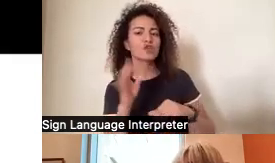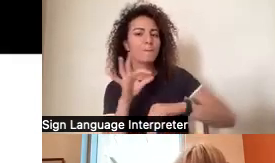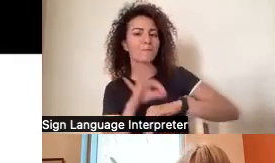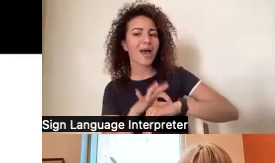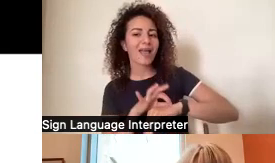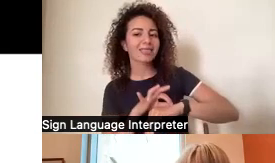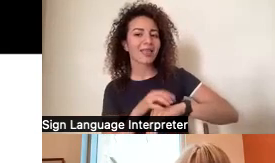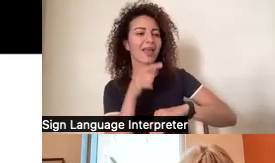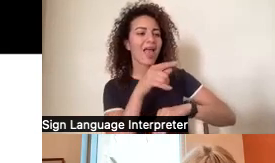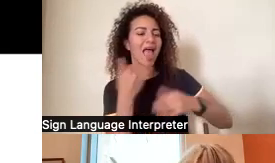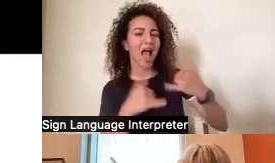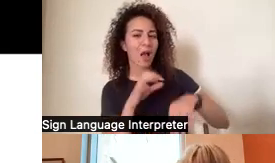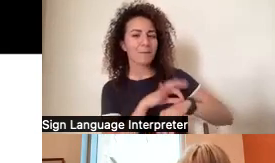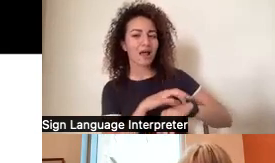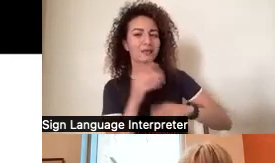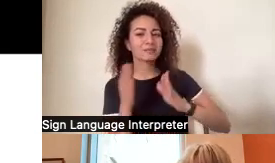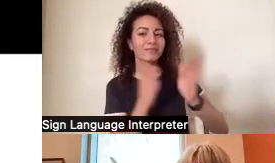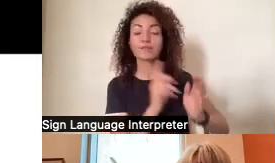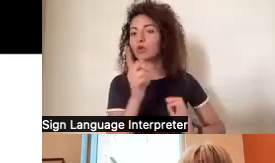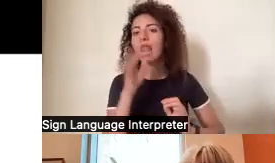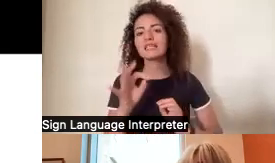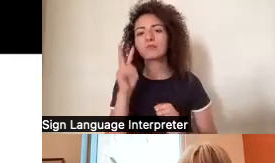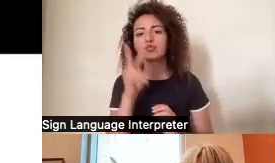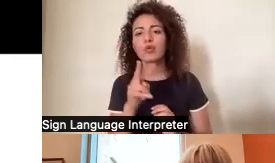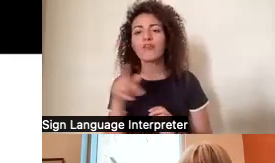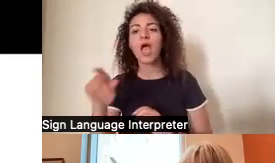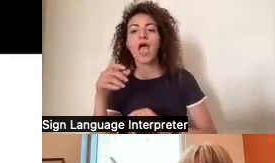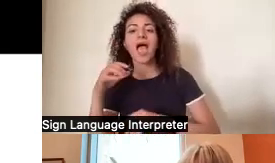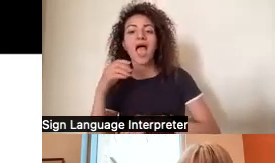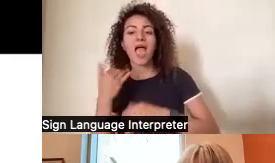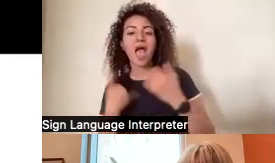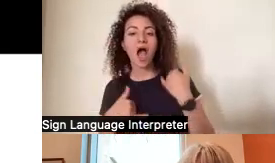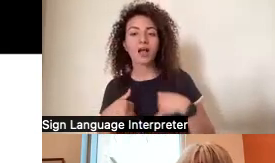medical model of disability, the classifications of disability are still